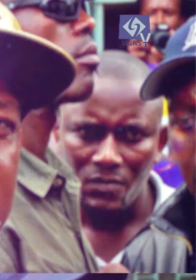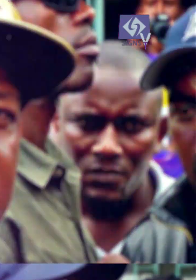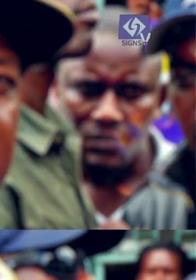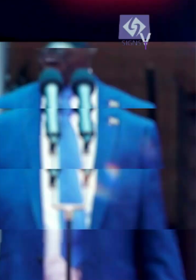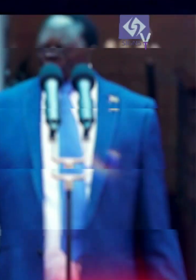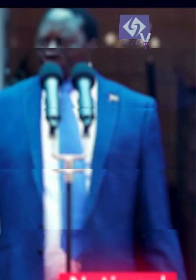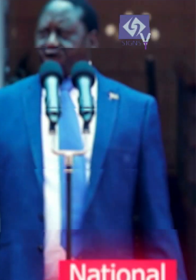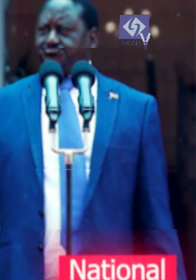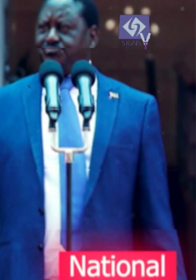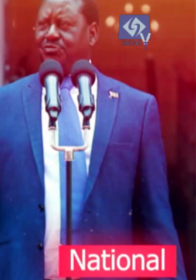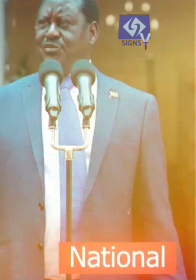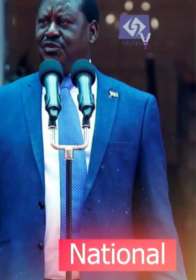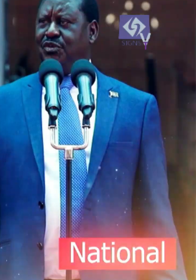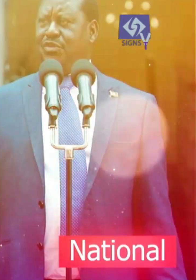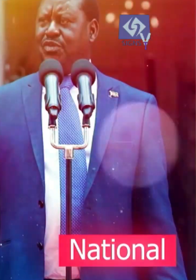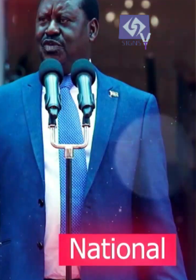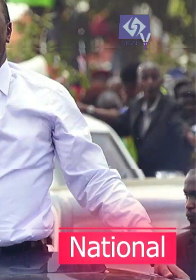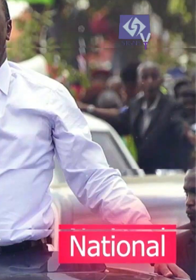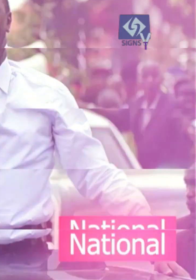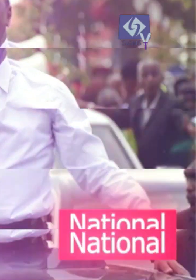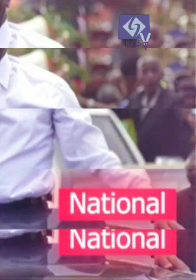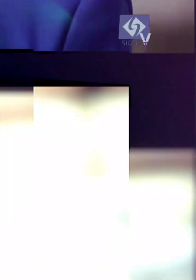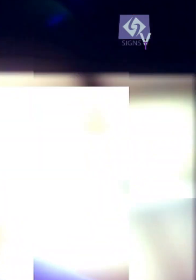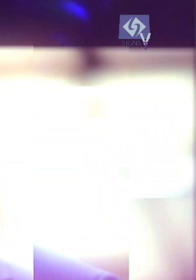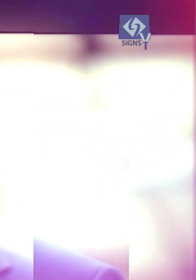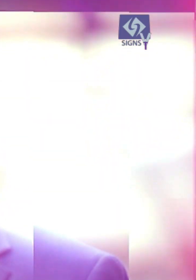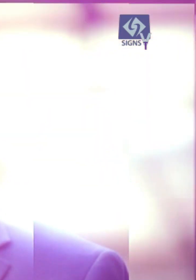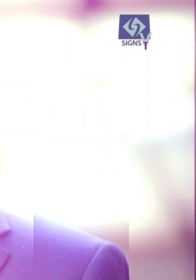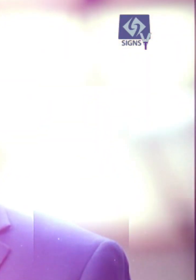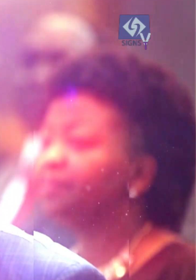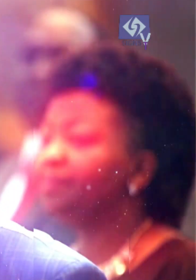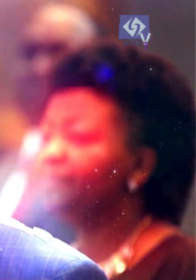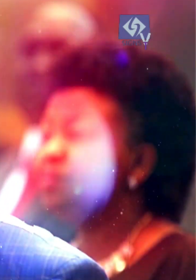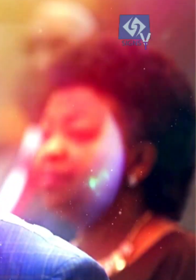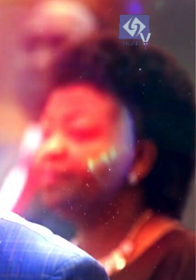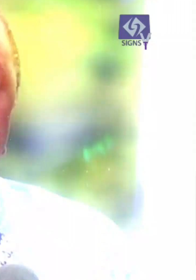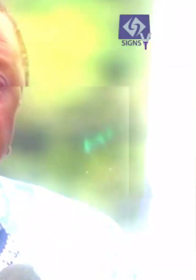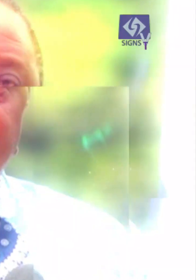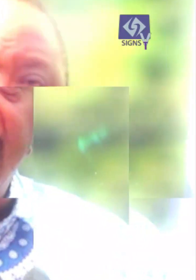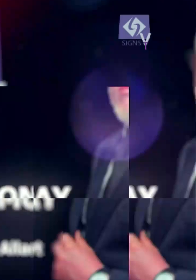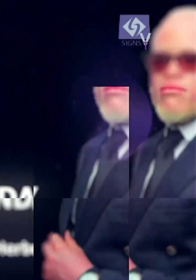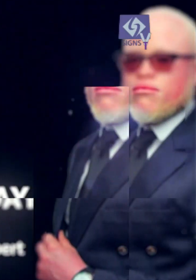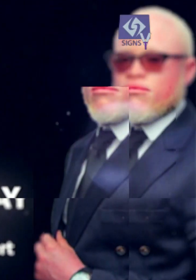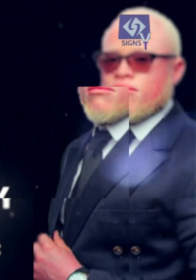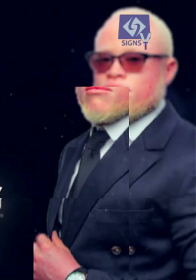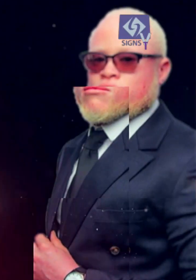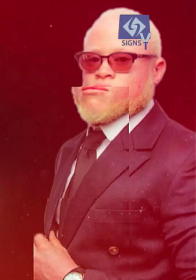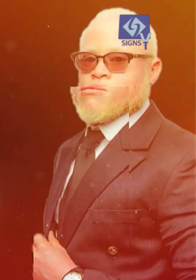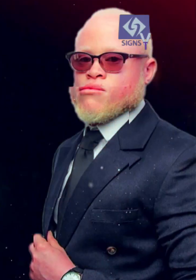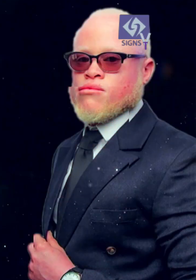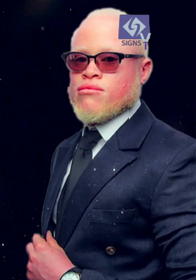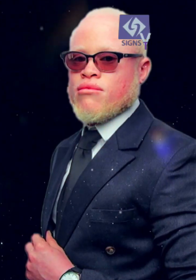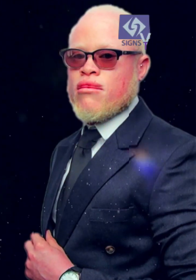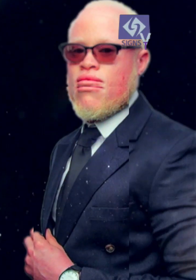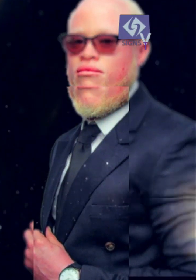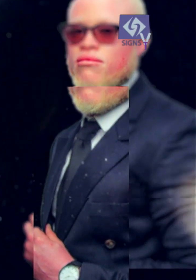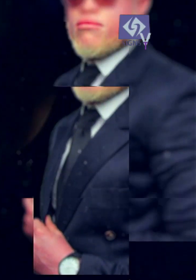what can be given by the government, and what can be taken by the Azimio side. Excuse me, and we'll be back after the